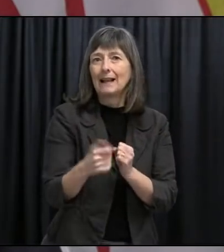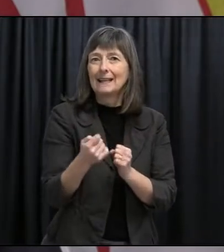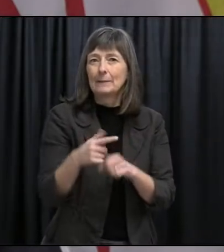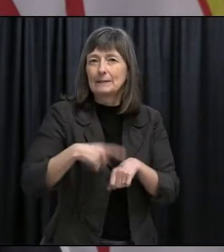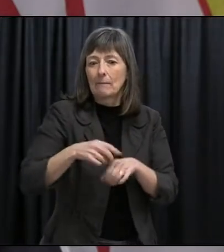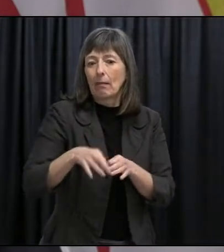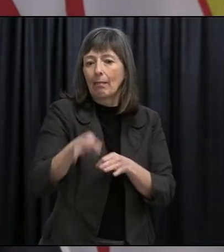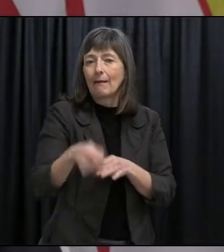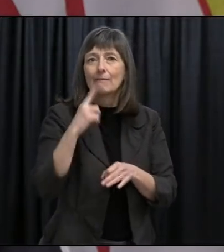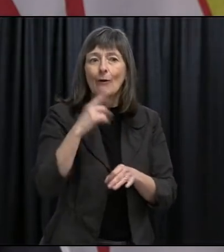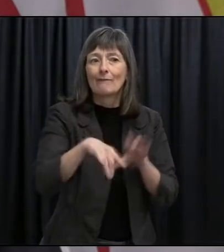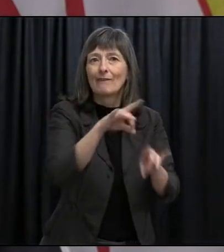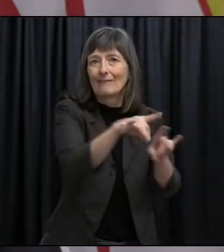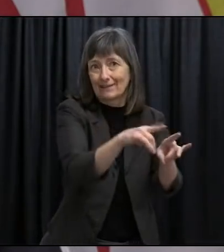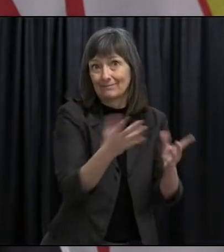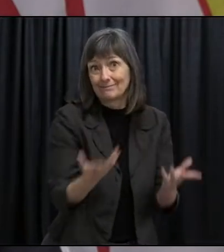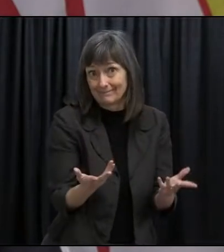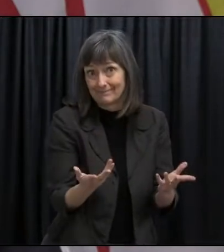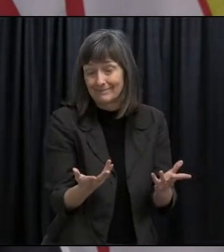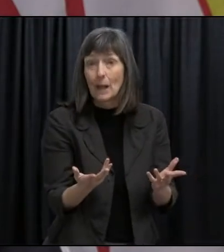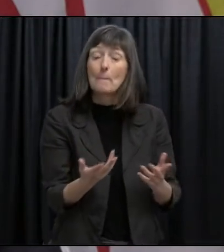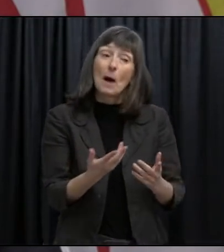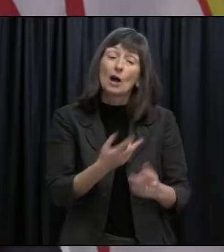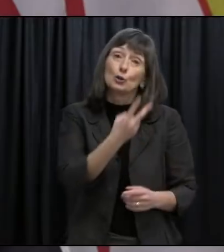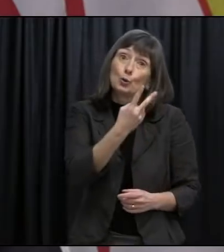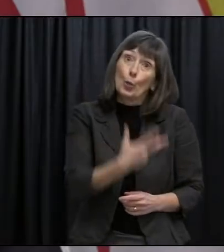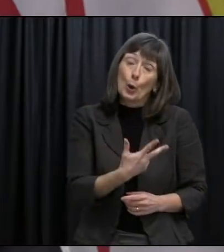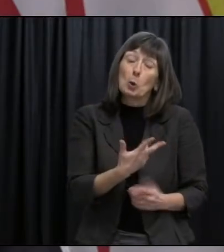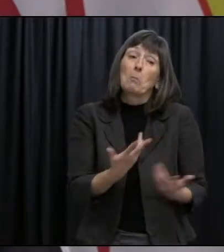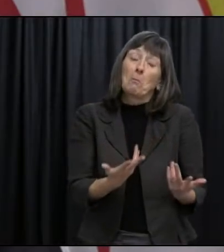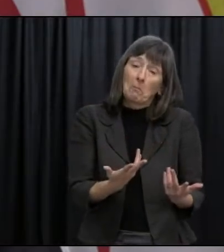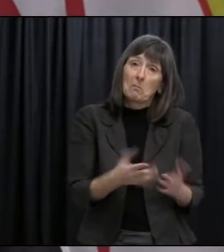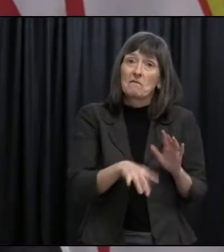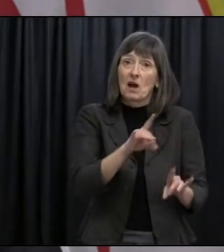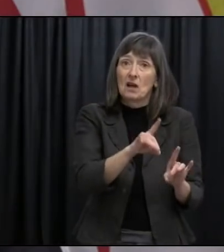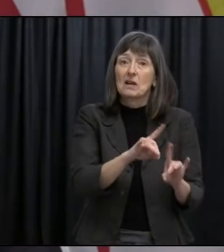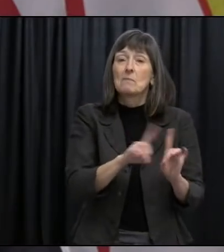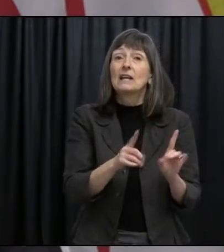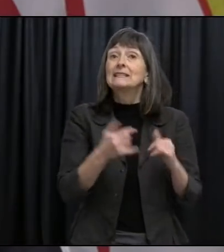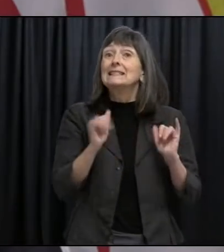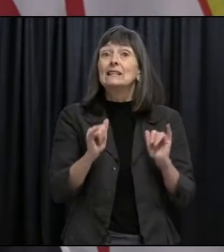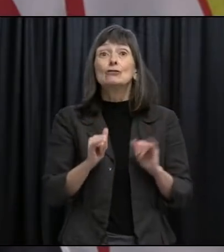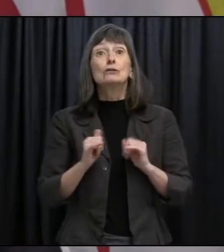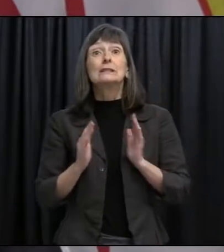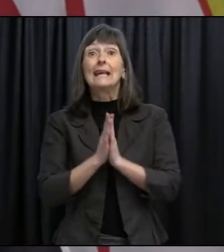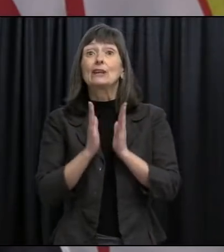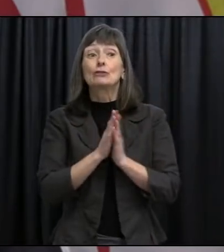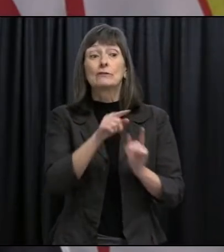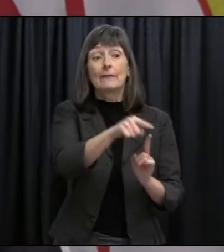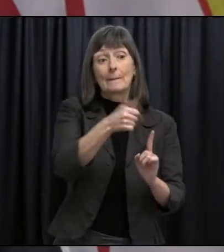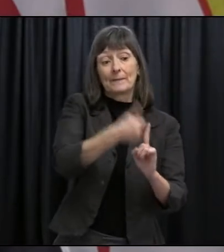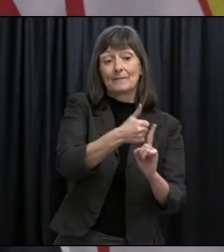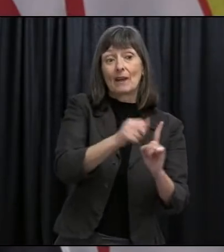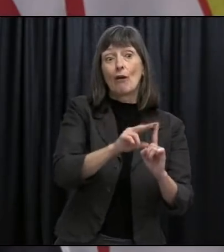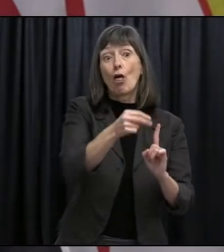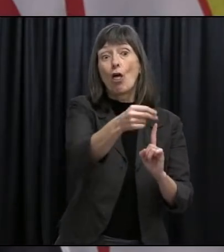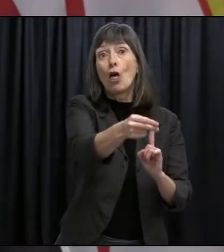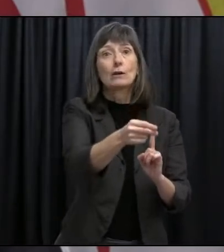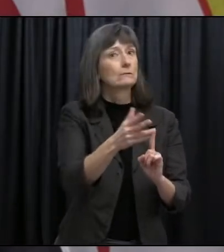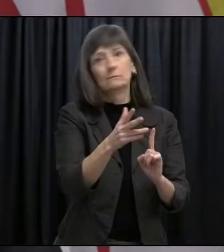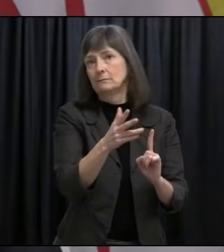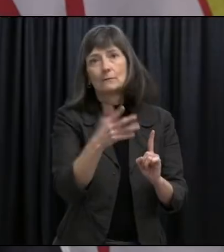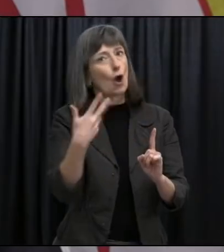that's certainly putting us in a better position. And we're not increasing the risk because those people are still in isolation, and